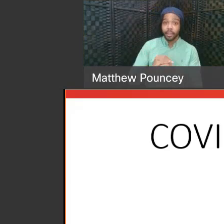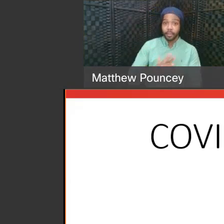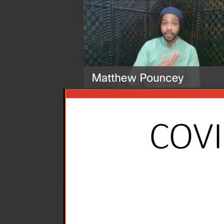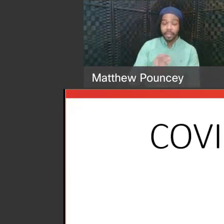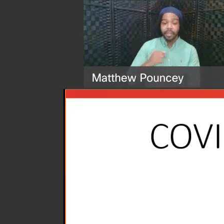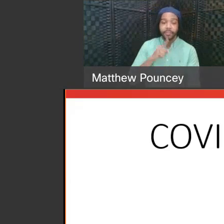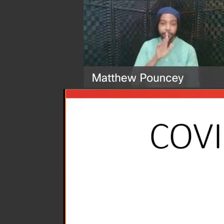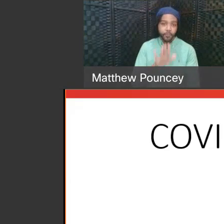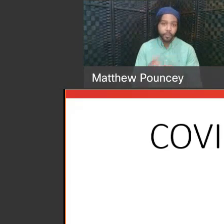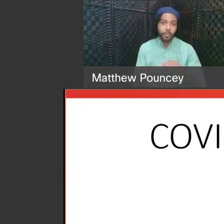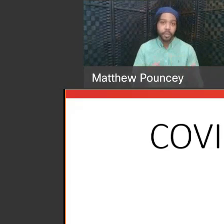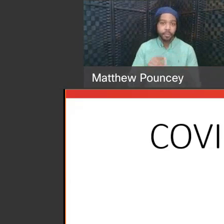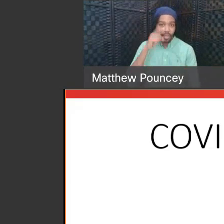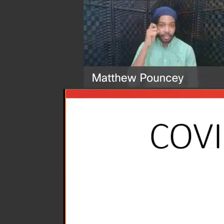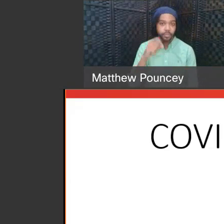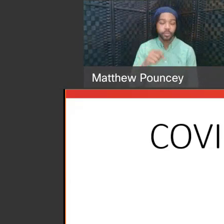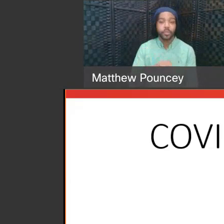confirmed COVID death.